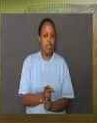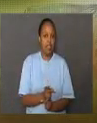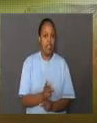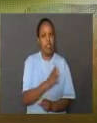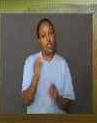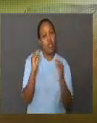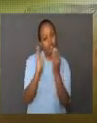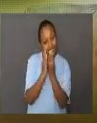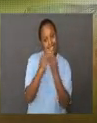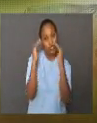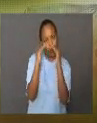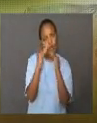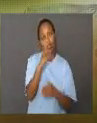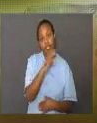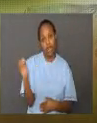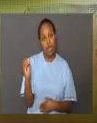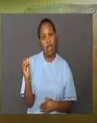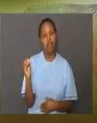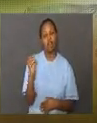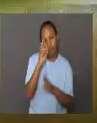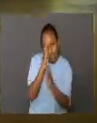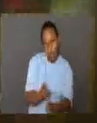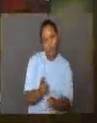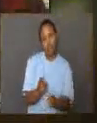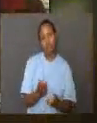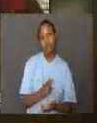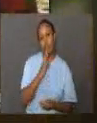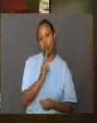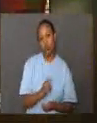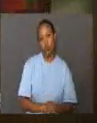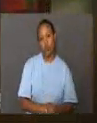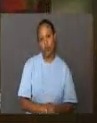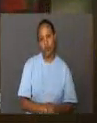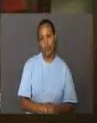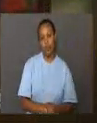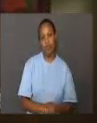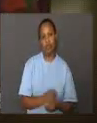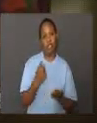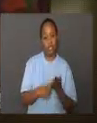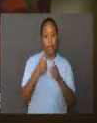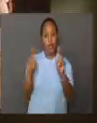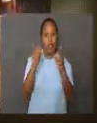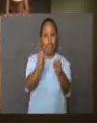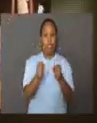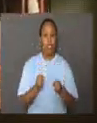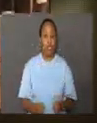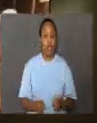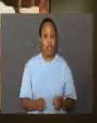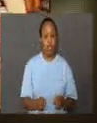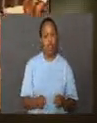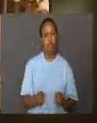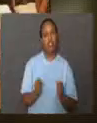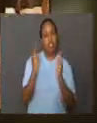treated equally, and to have dignity. When we are tolerant of diversity, we